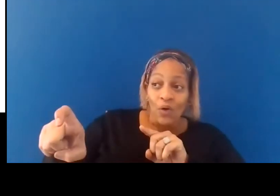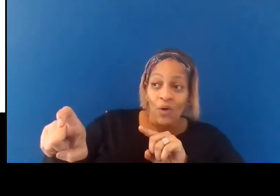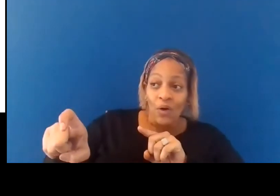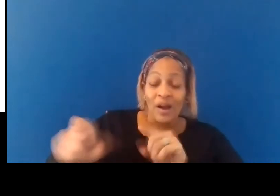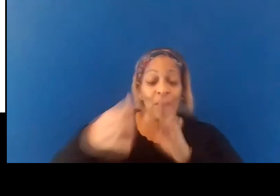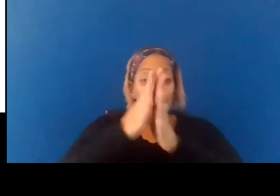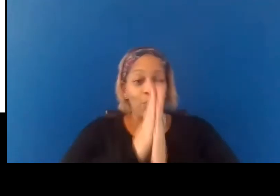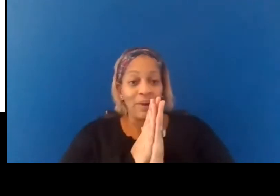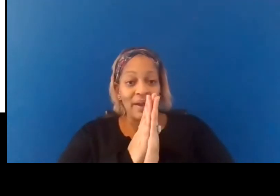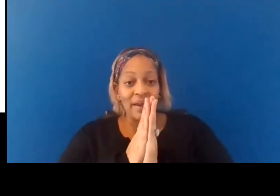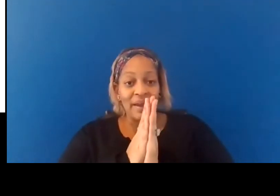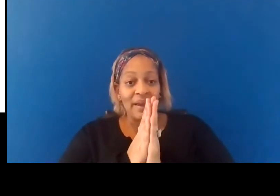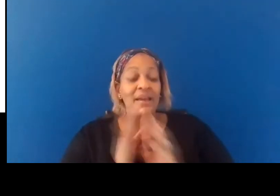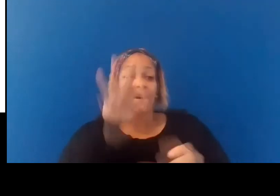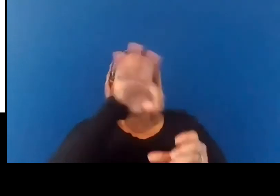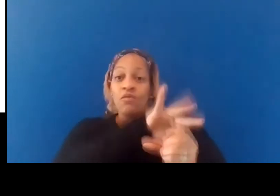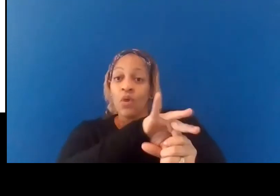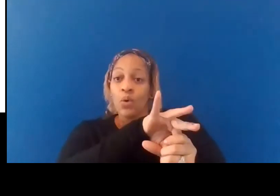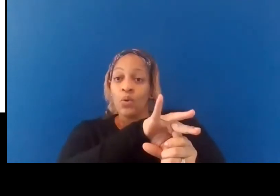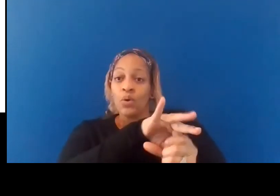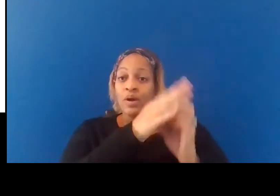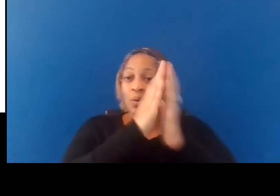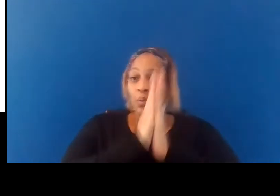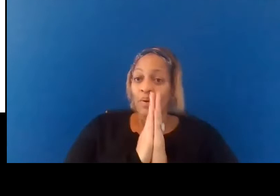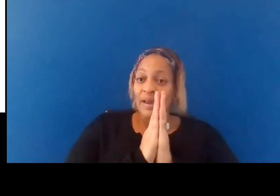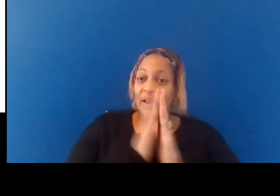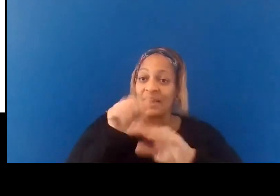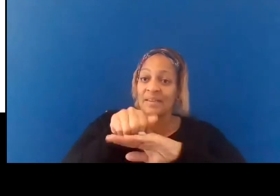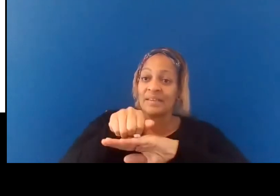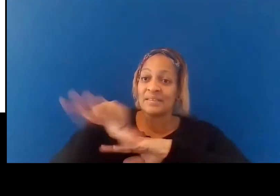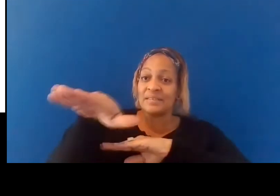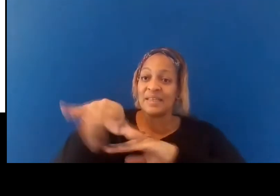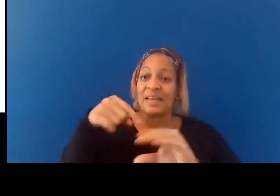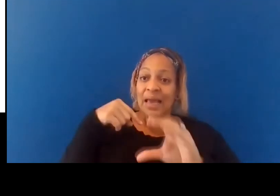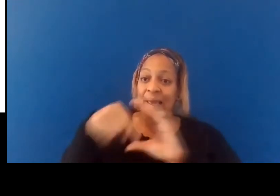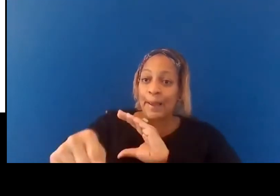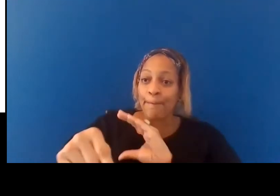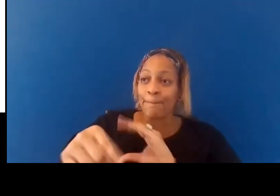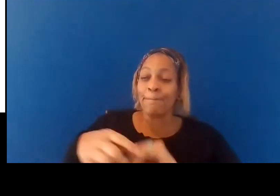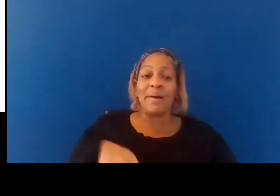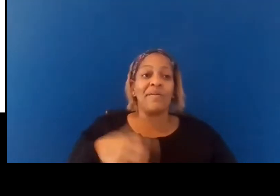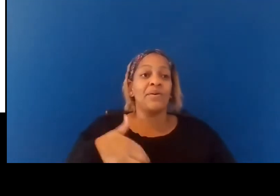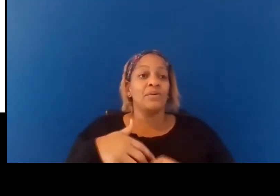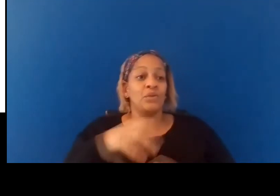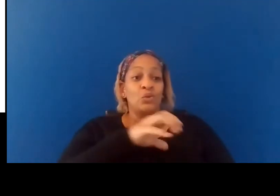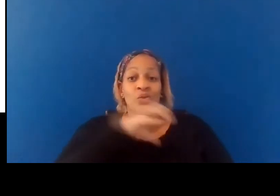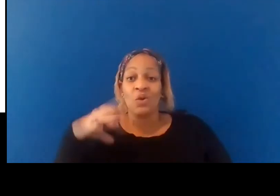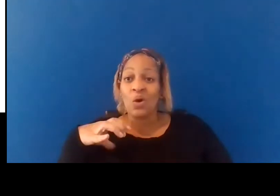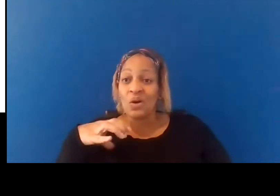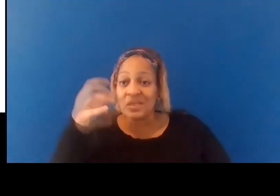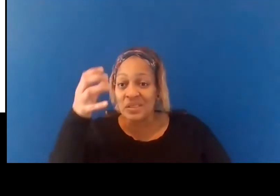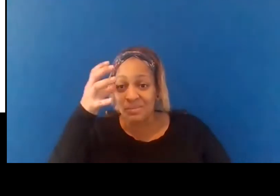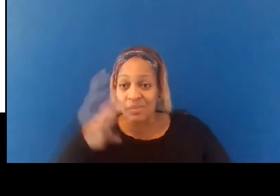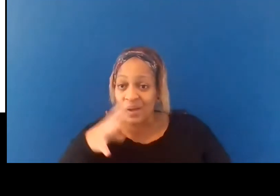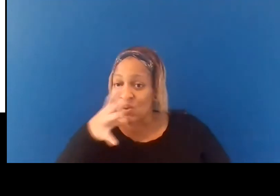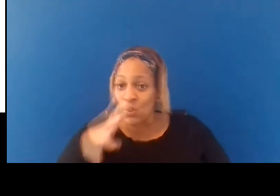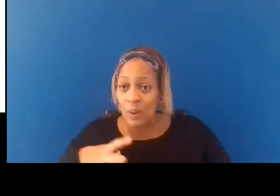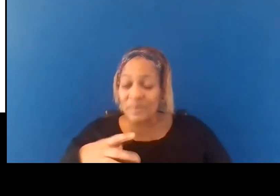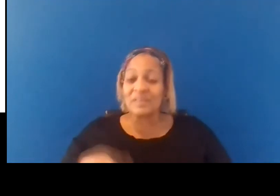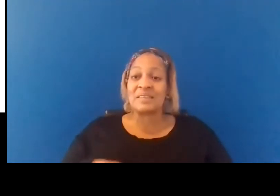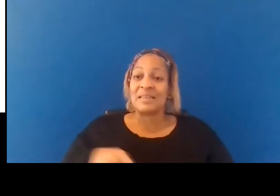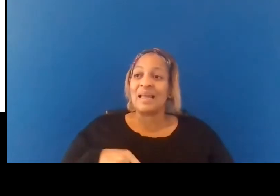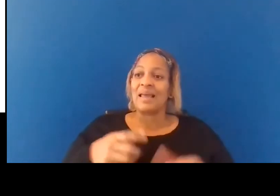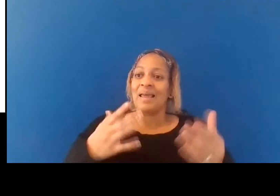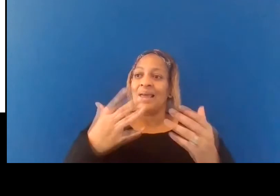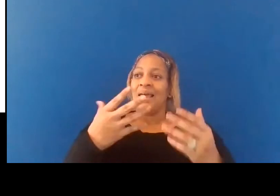pray and vote, pray and send an email to a congressman, pray and move your